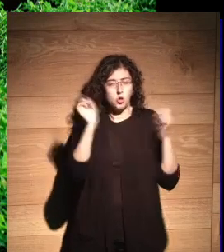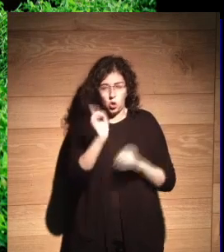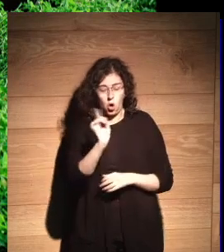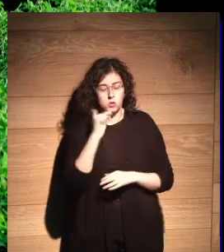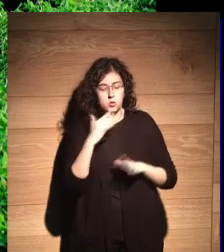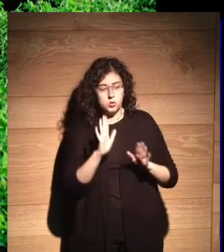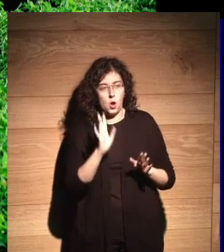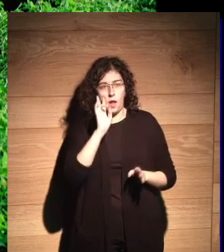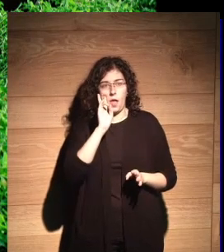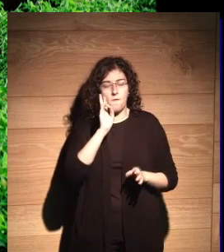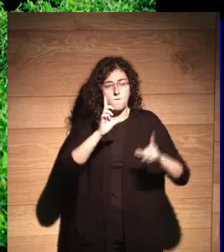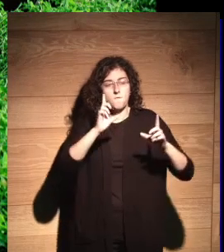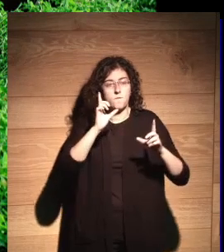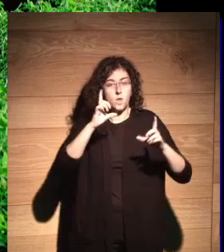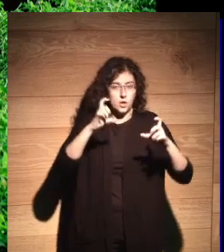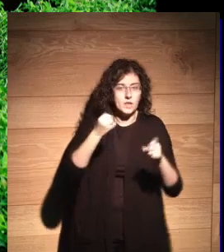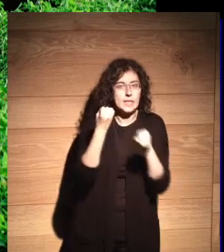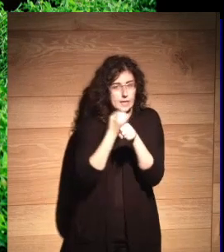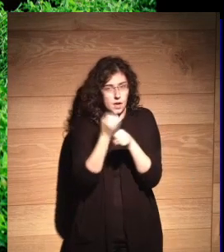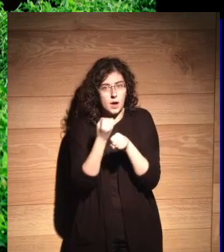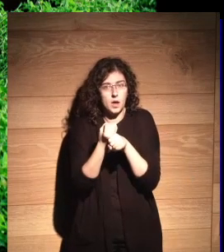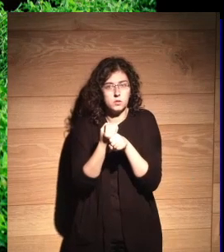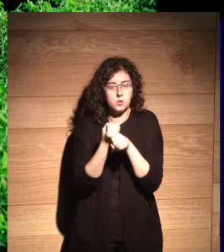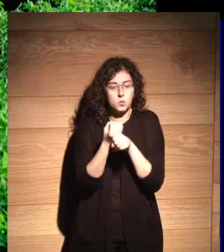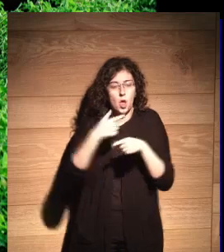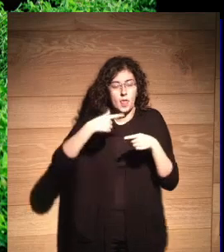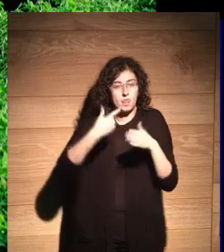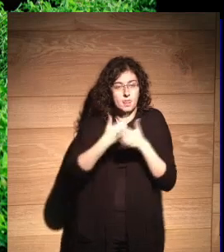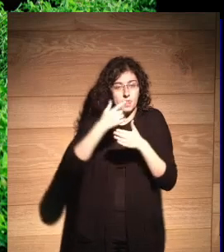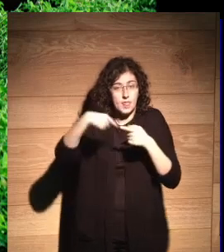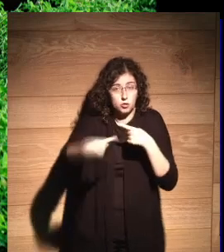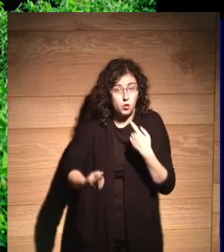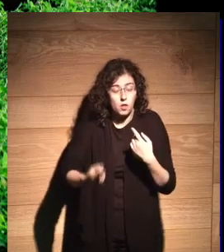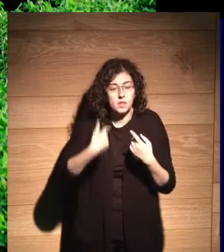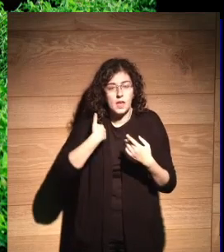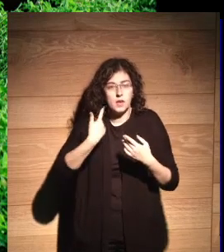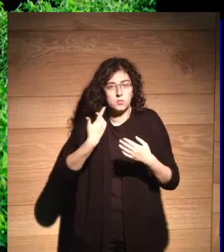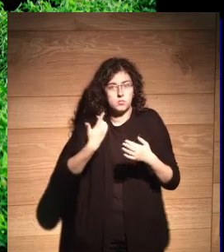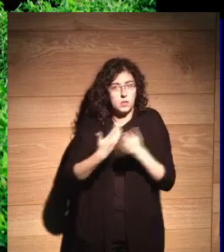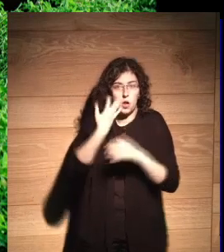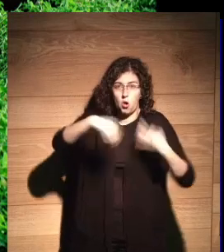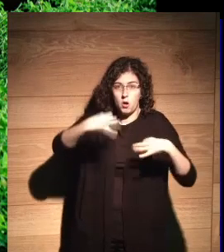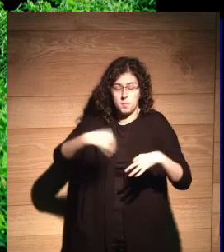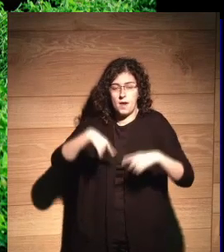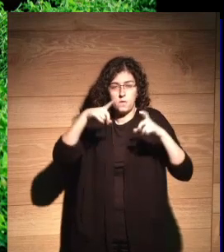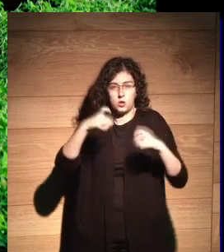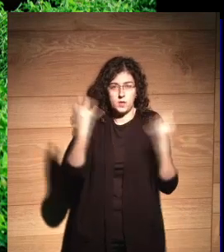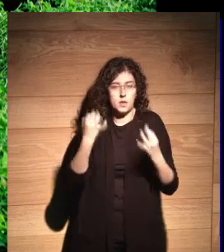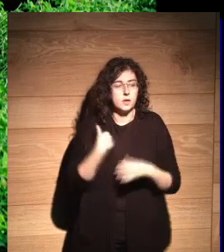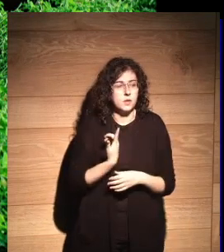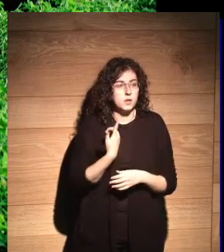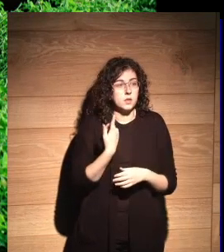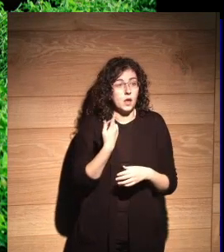to photograph them working. So I spent a few days, and I asked some questions, and eventually I was able to